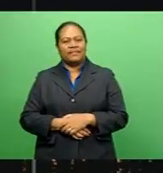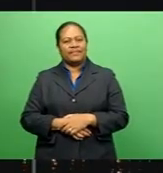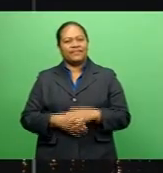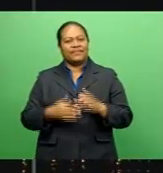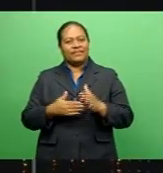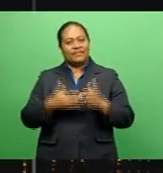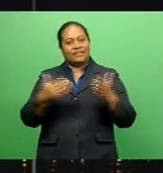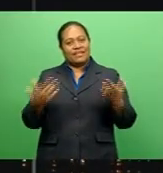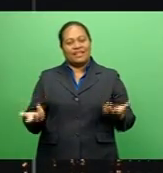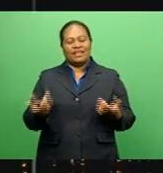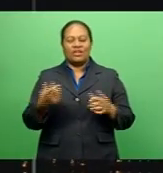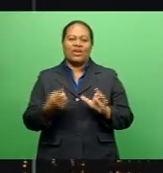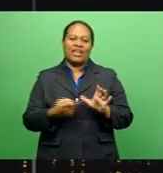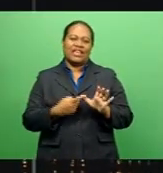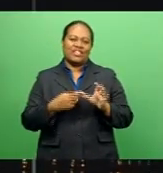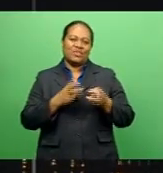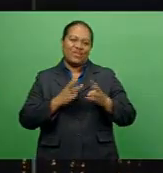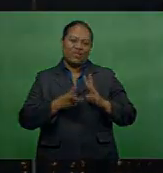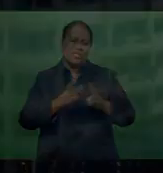And to end you now with weather.